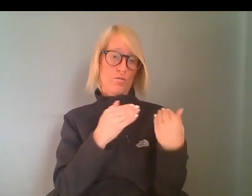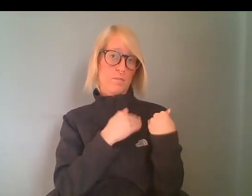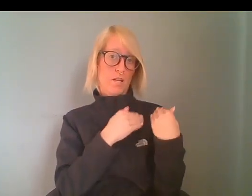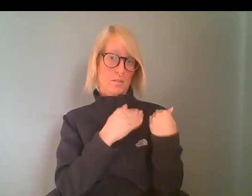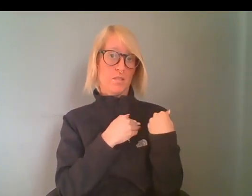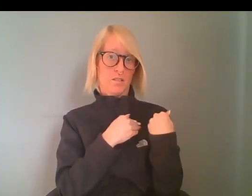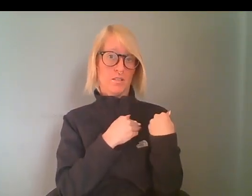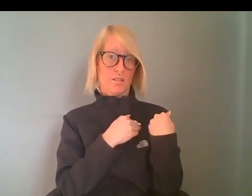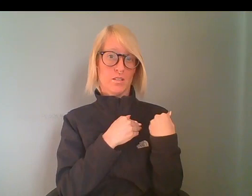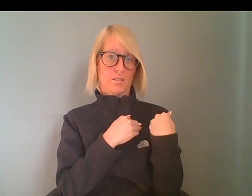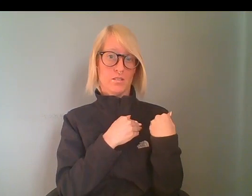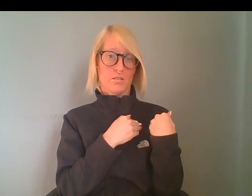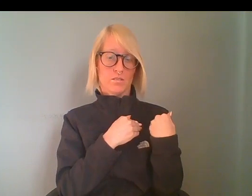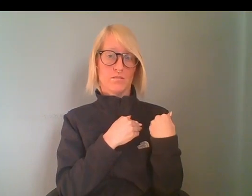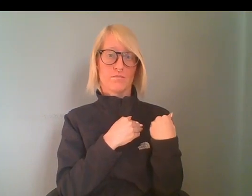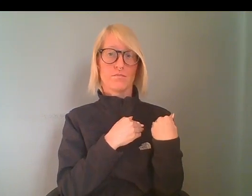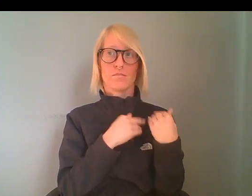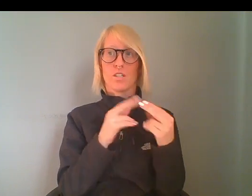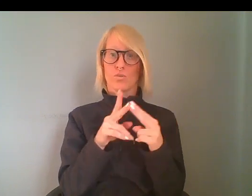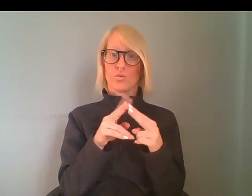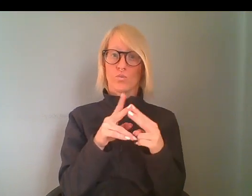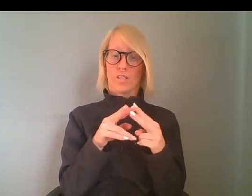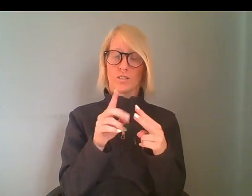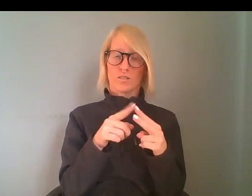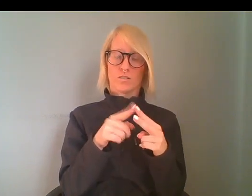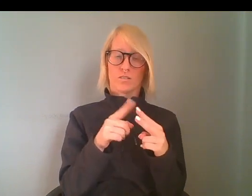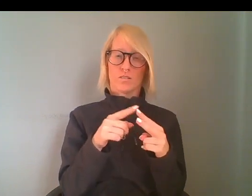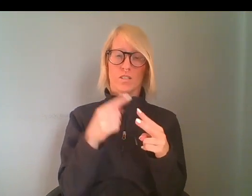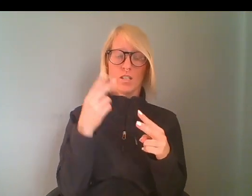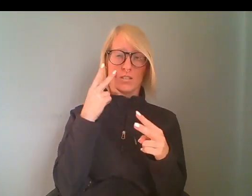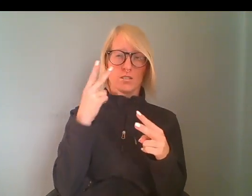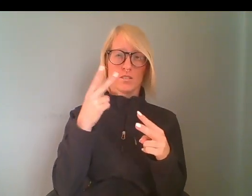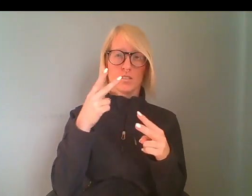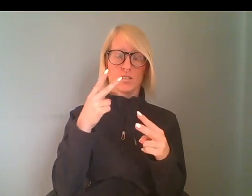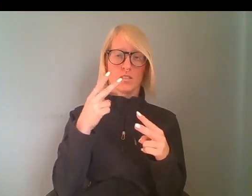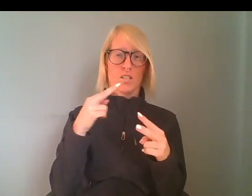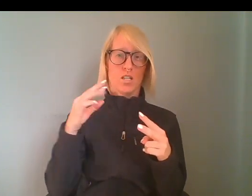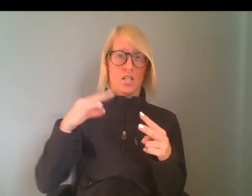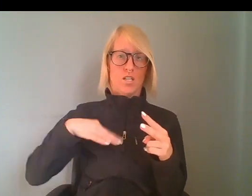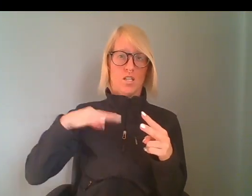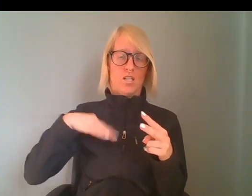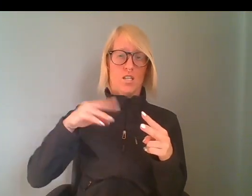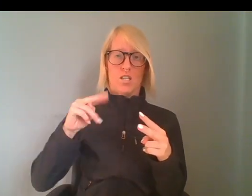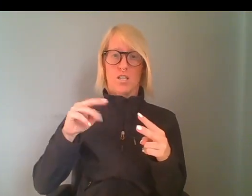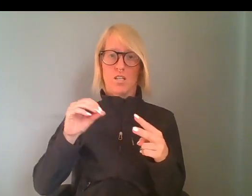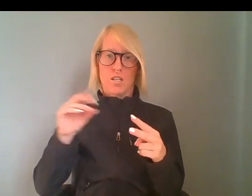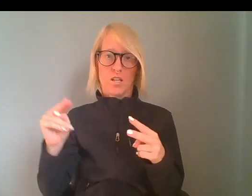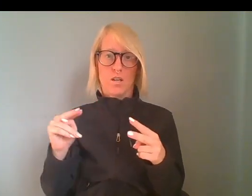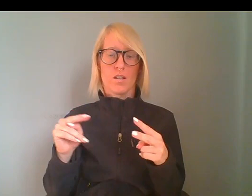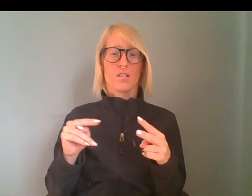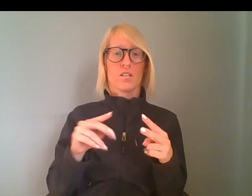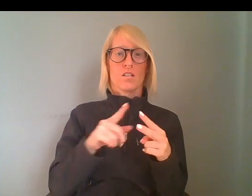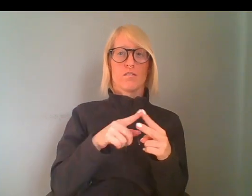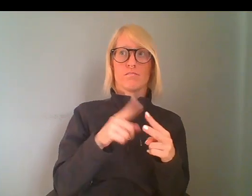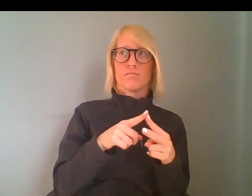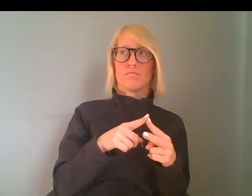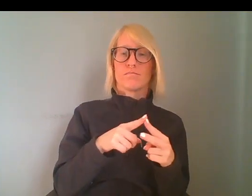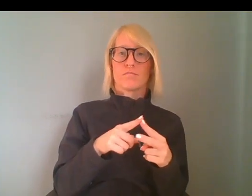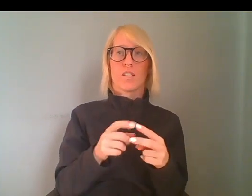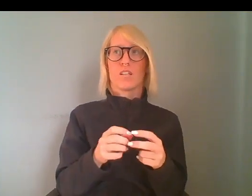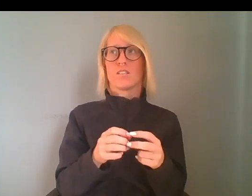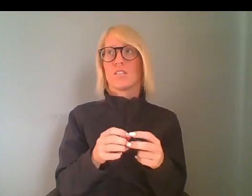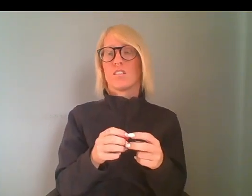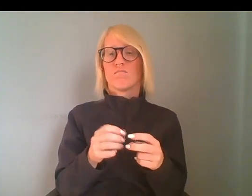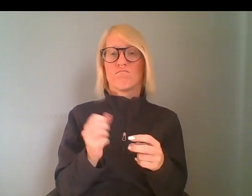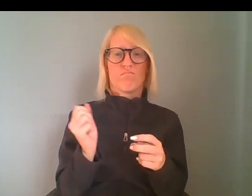There's a couple different ways I've seen nonprofits do it. I've seen people have one nonprofit account and several staff have the passwords to it, so more than